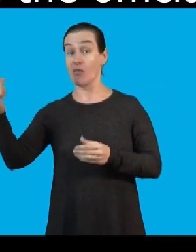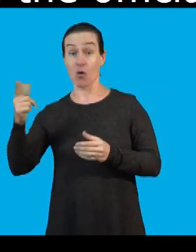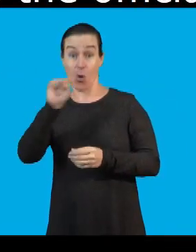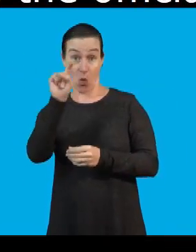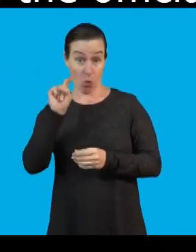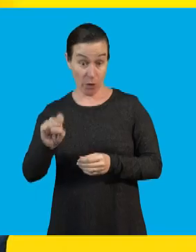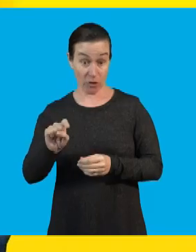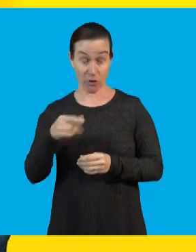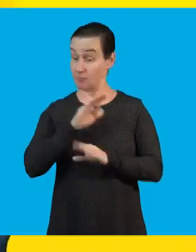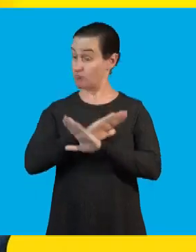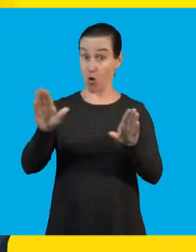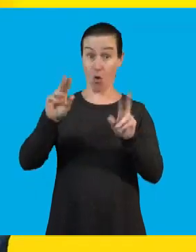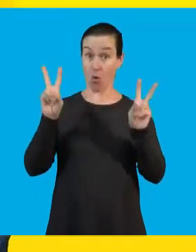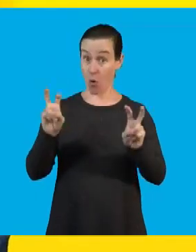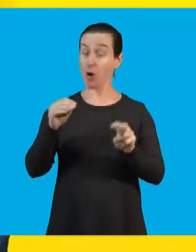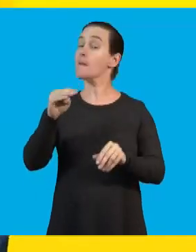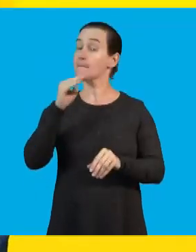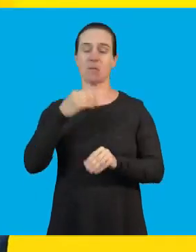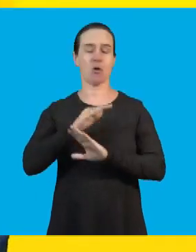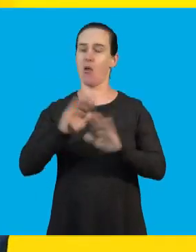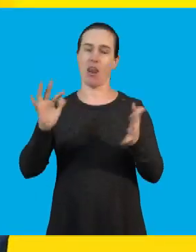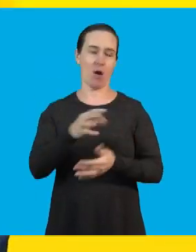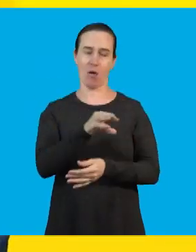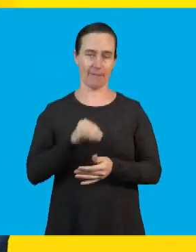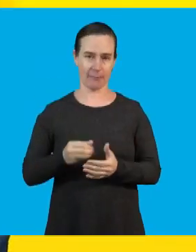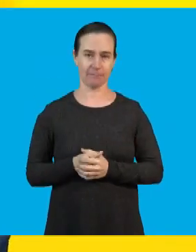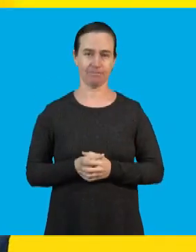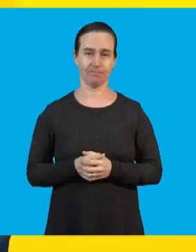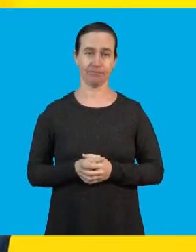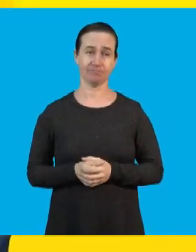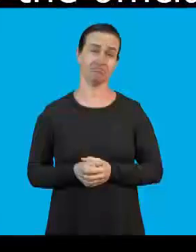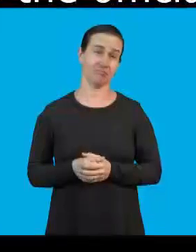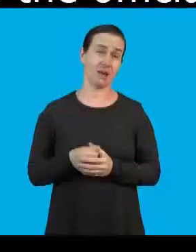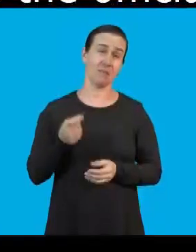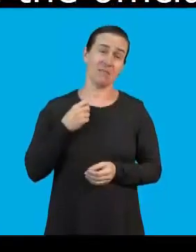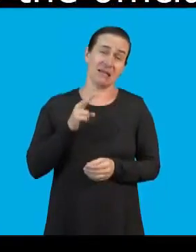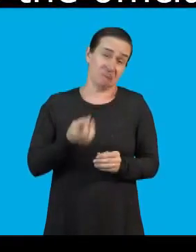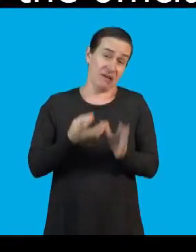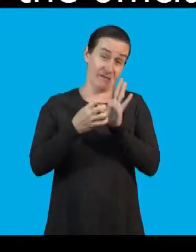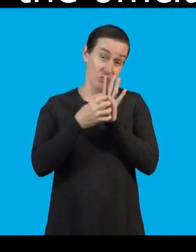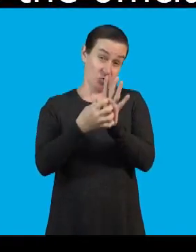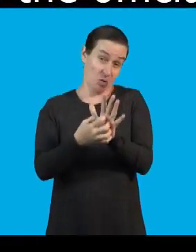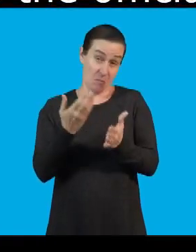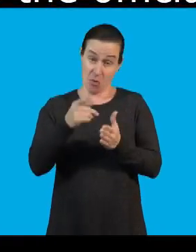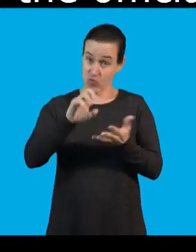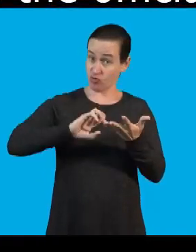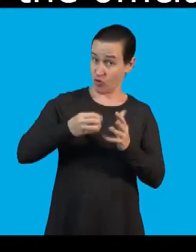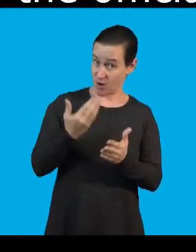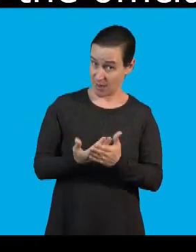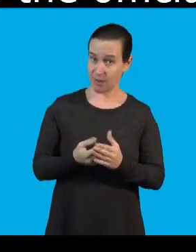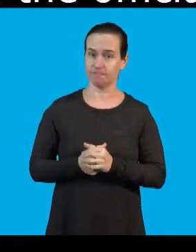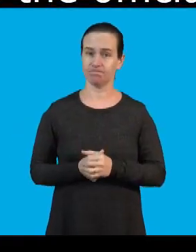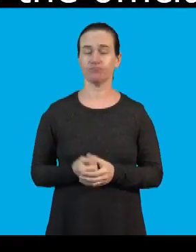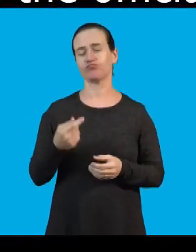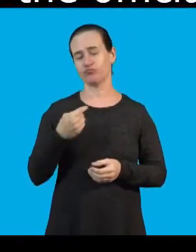text. Let's see if you can answer a question, all right, based on a paragraph given to you. So